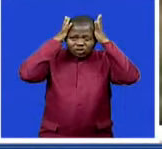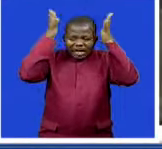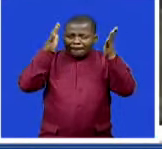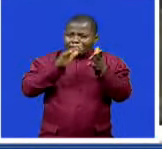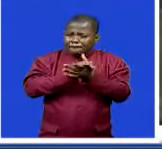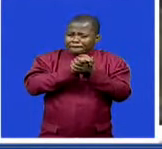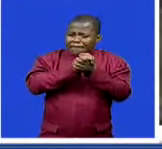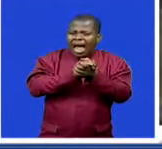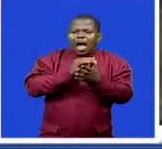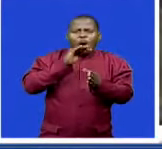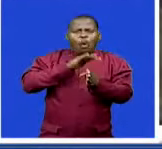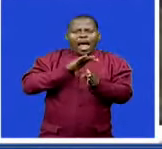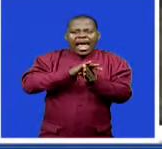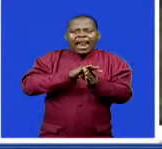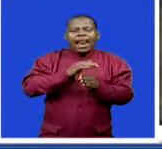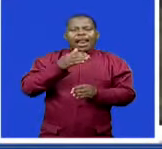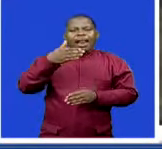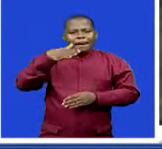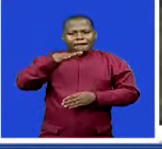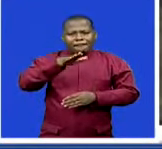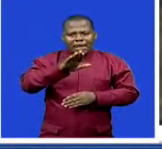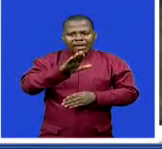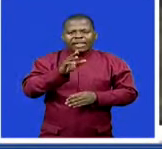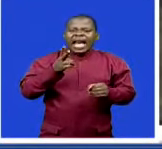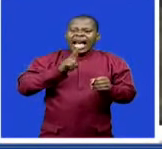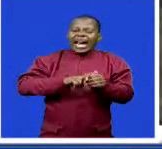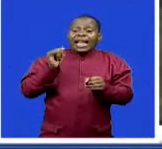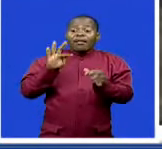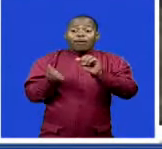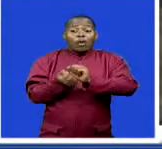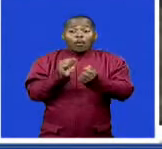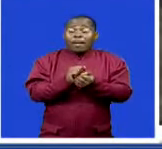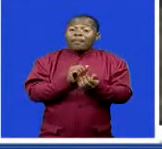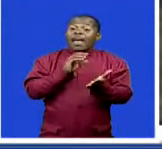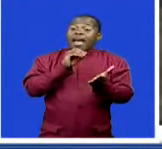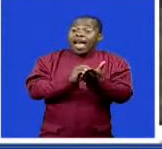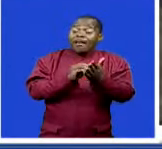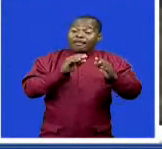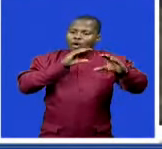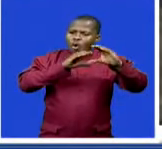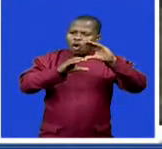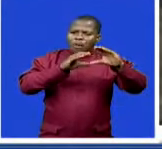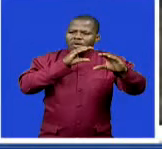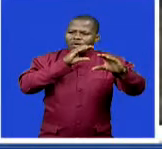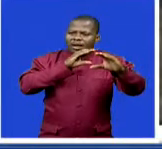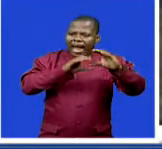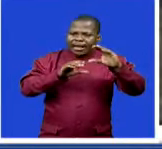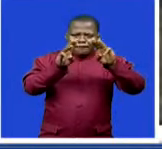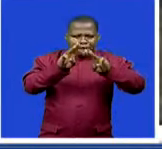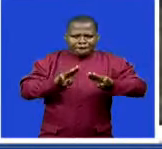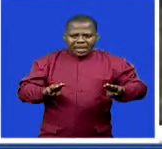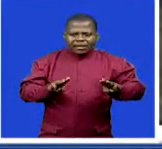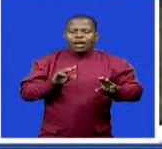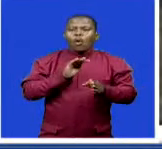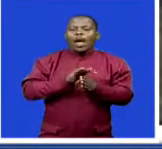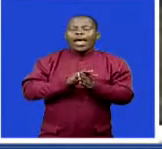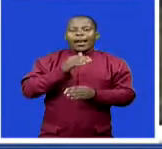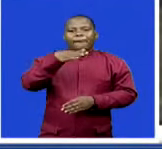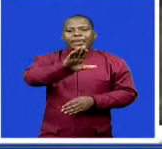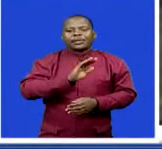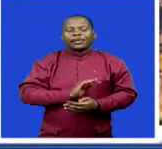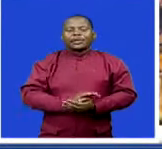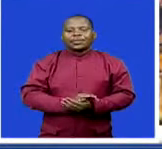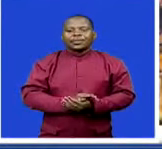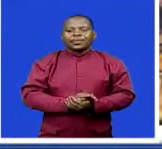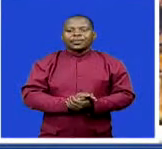united and all differences resolved amicably. For Eswatini TV News, Hlengiwe Ndlovu with Mbongwa Dube Etlozita.